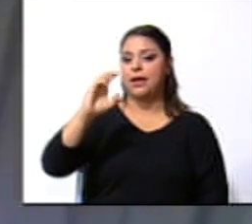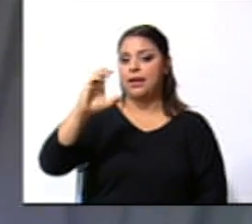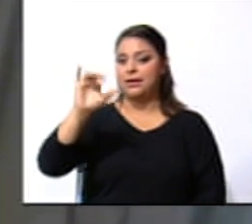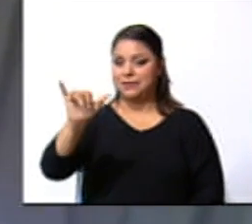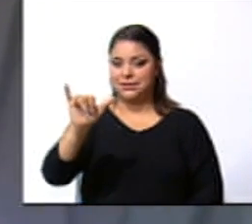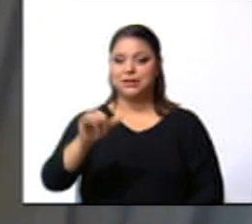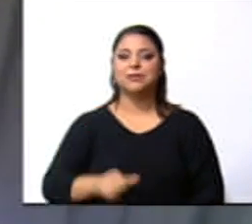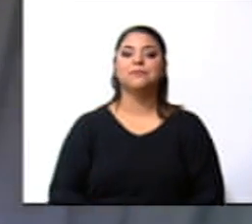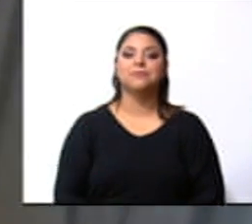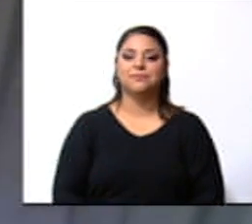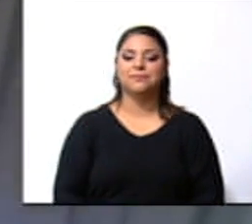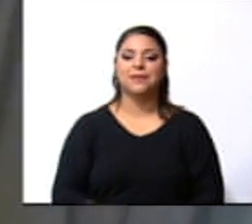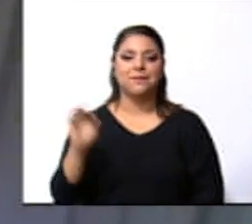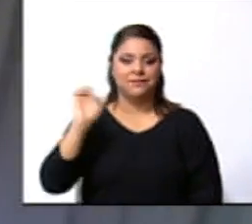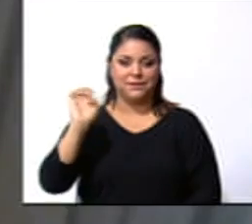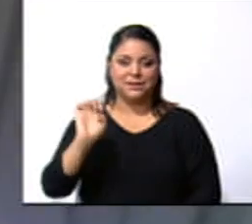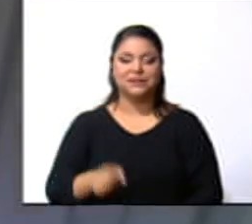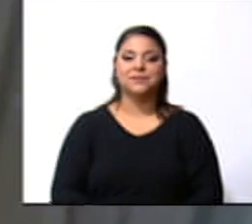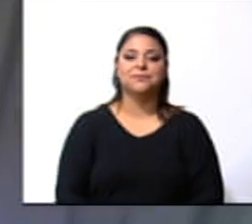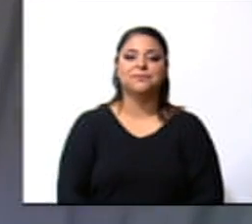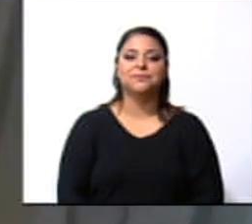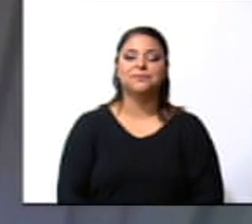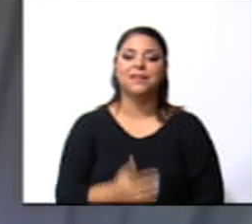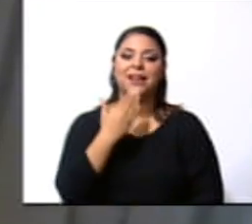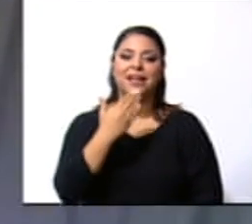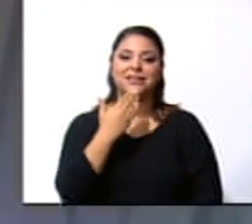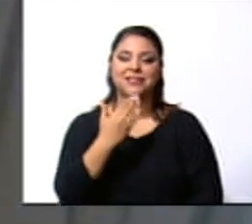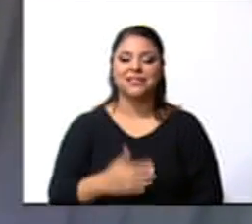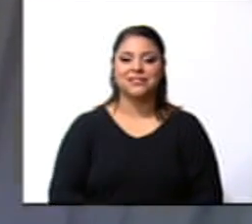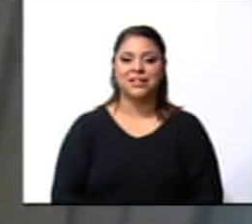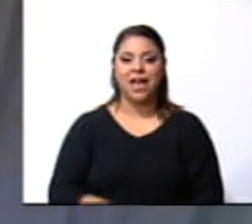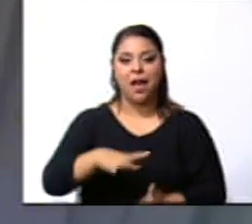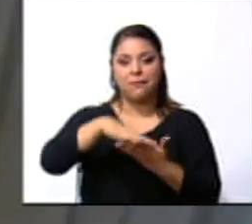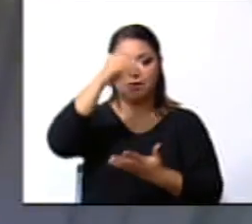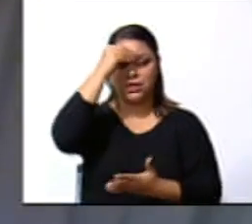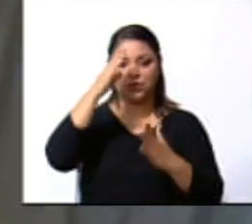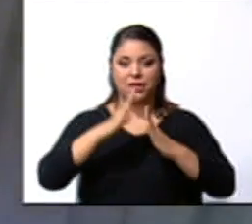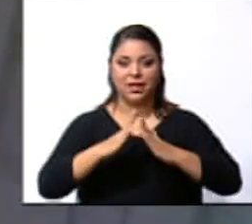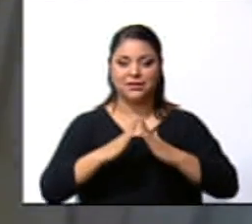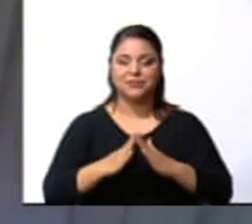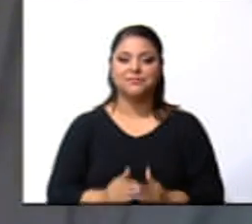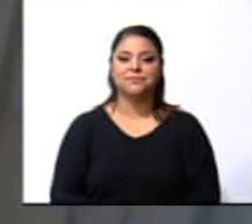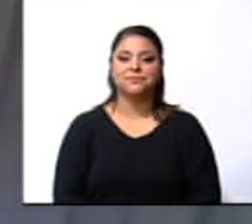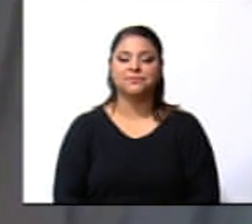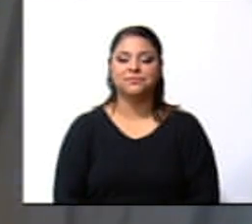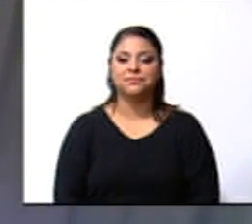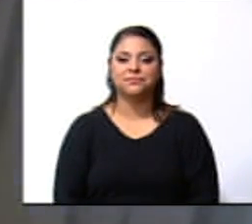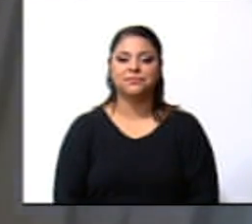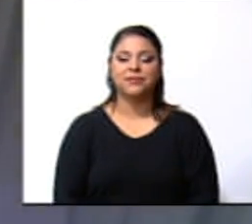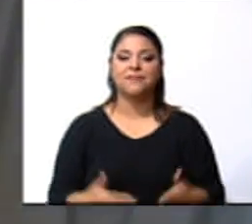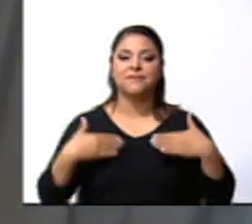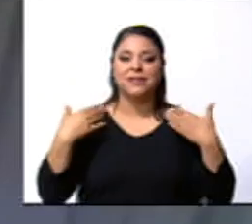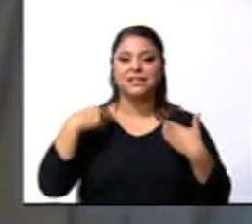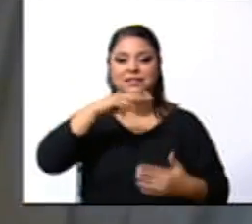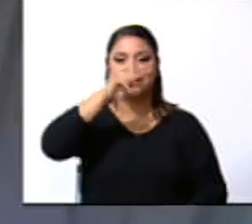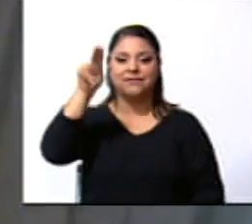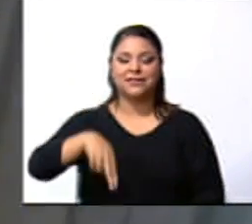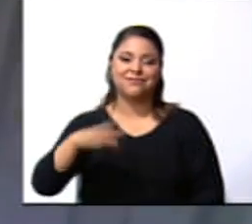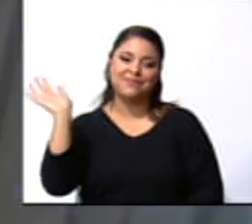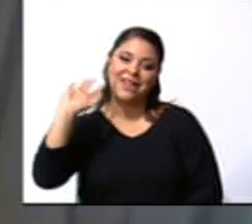E-M-E-R-G-N-T-Y. Emergency. Thank you, Aprendo en Casa. Merry Christmas.